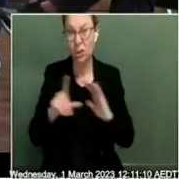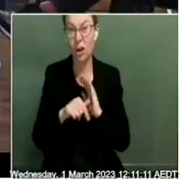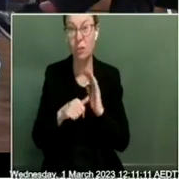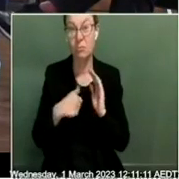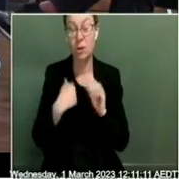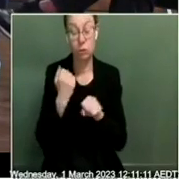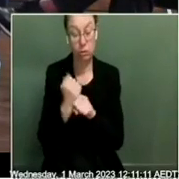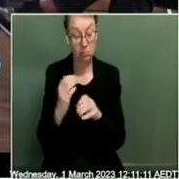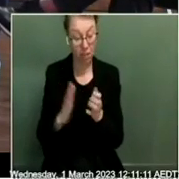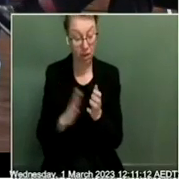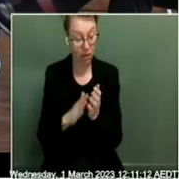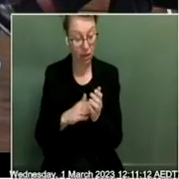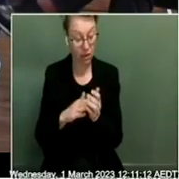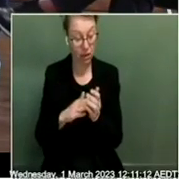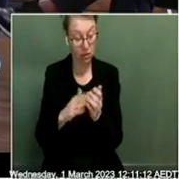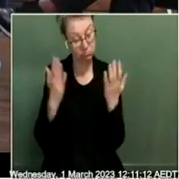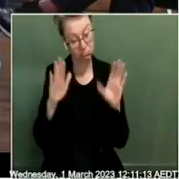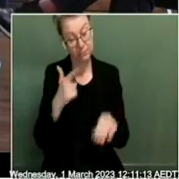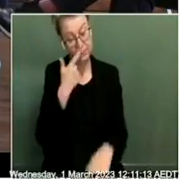And Mum, she had TB,